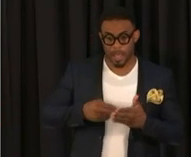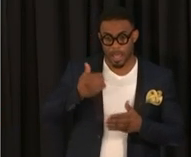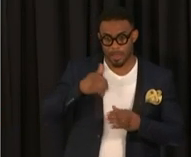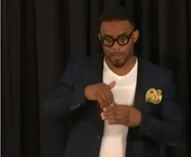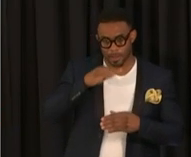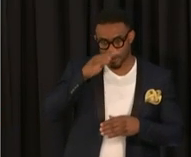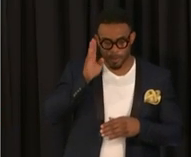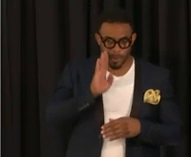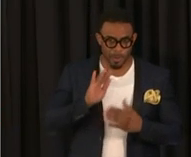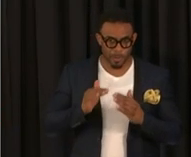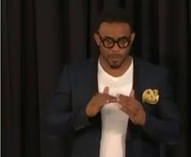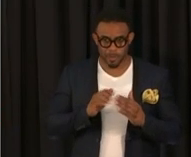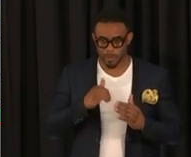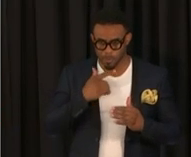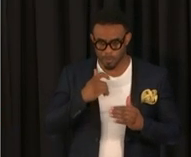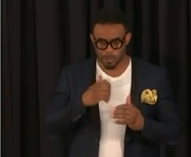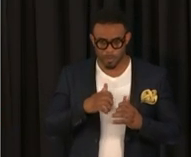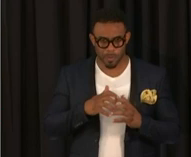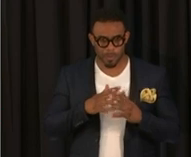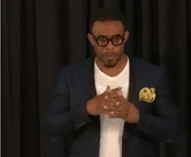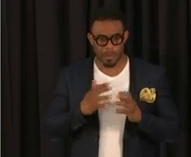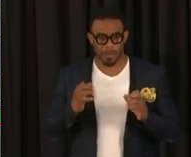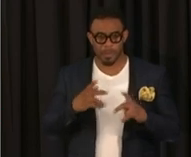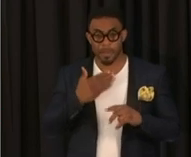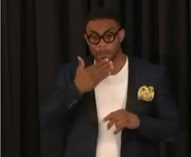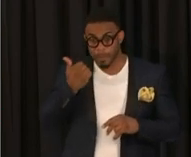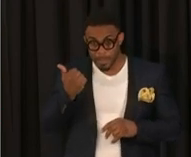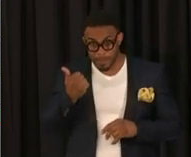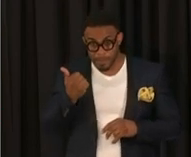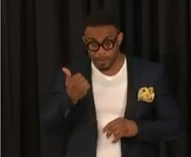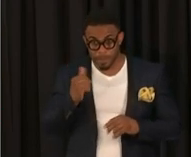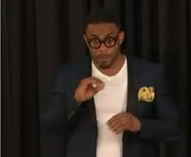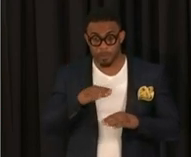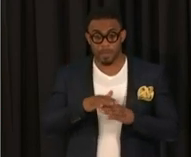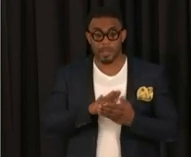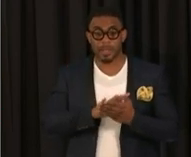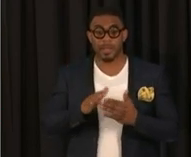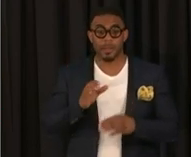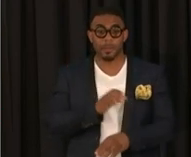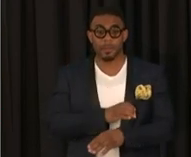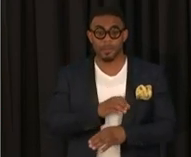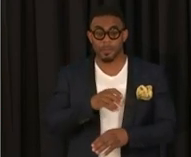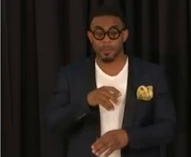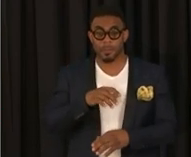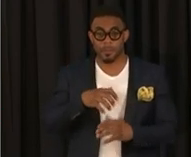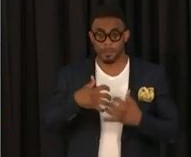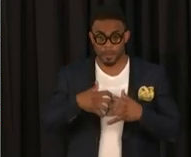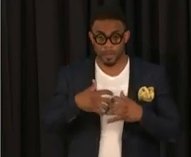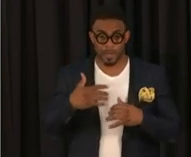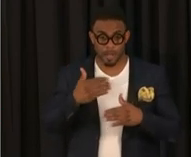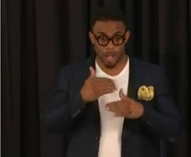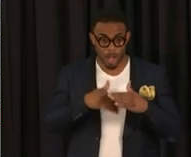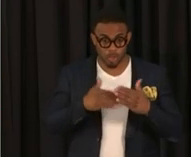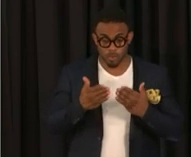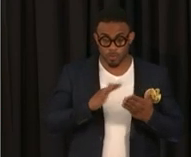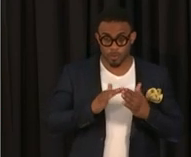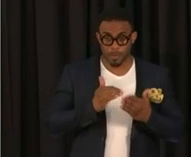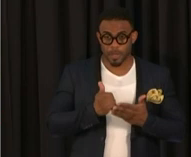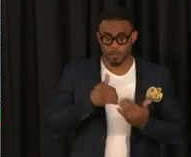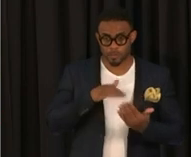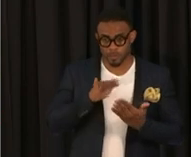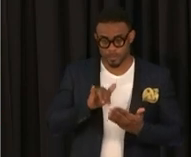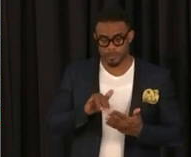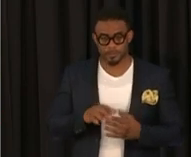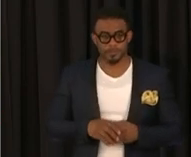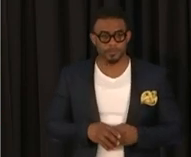higher in black and brown communities. So as we were rebuilding back better and putting clean power plants in underserved communities, it will help